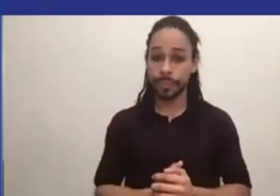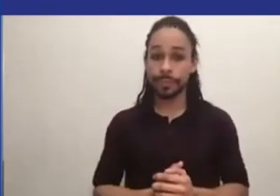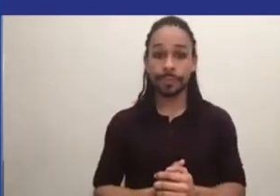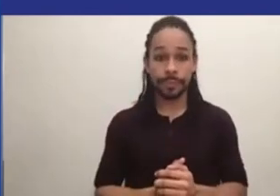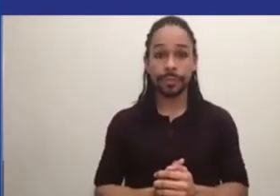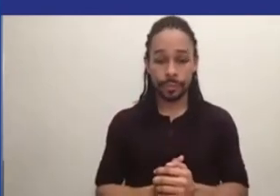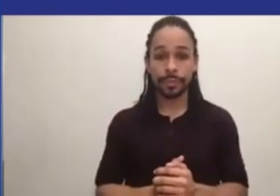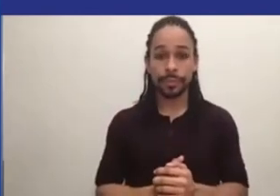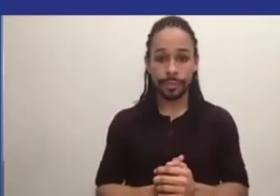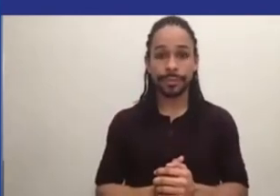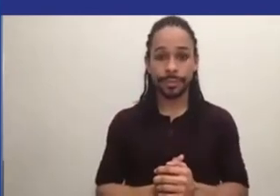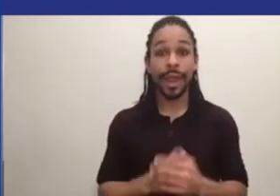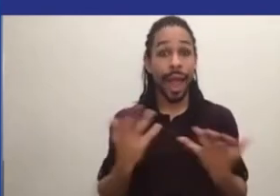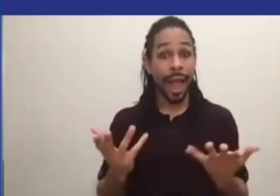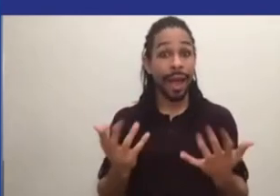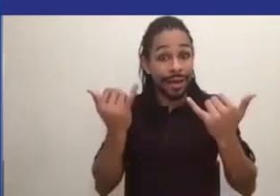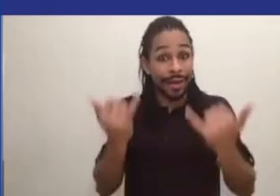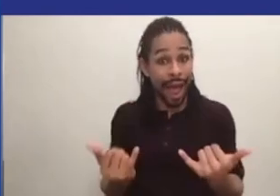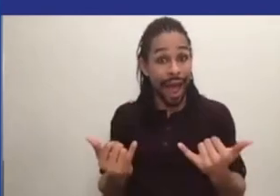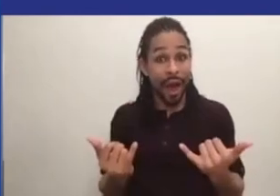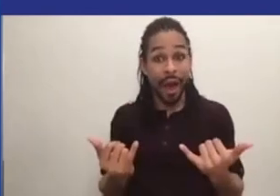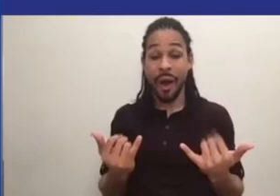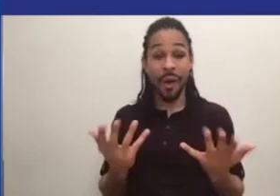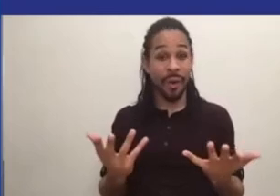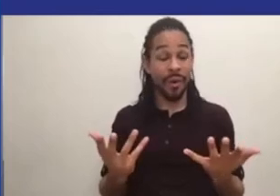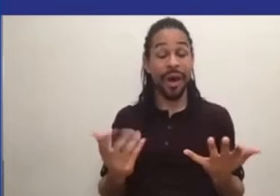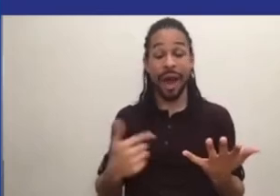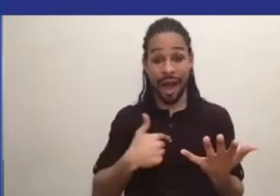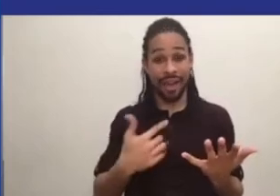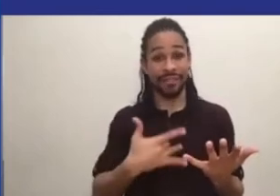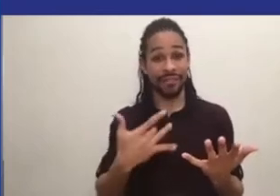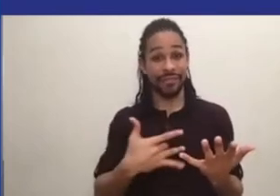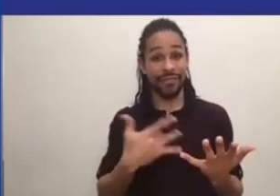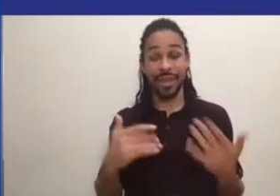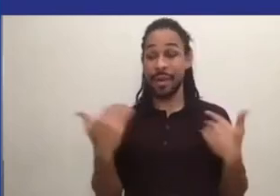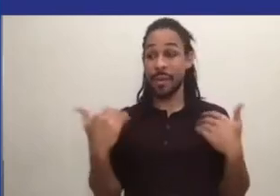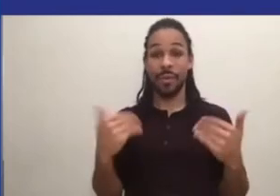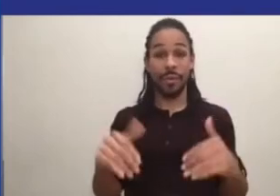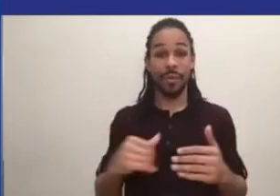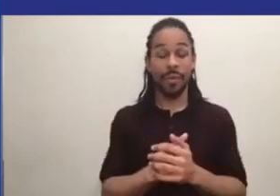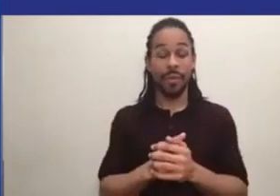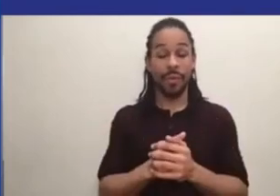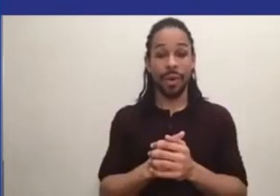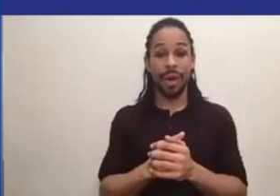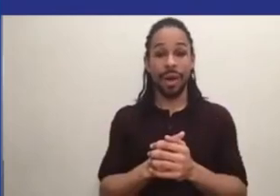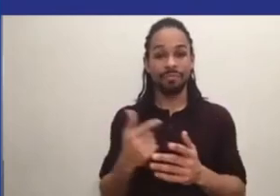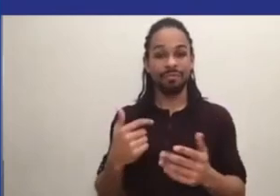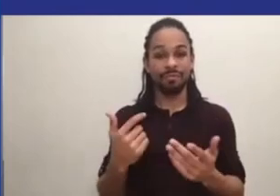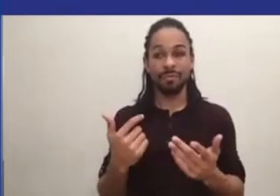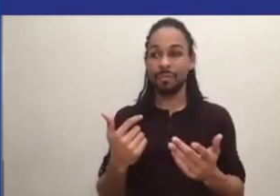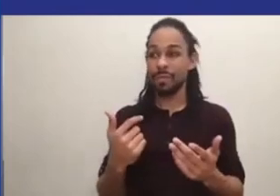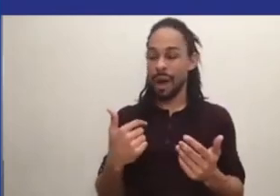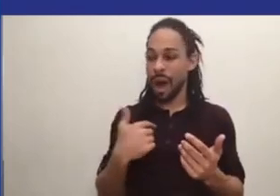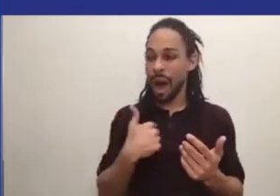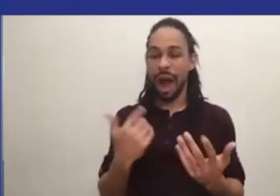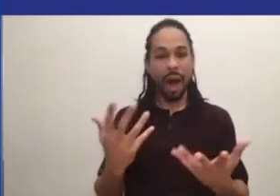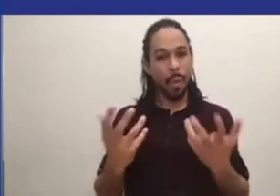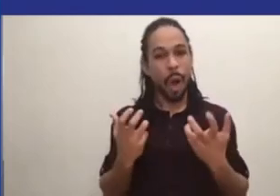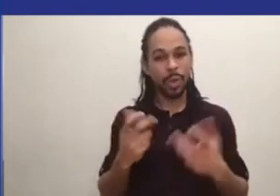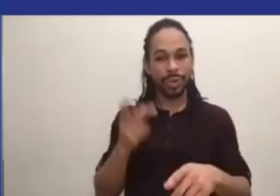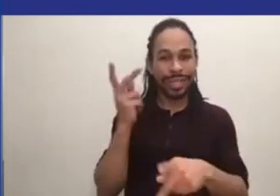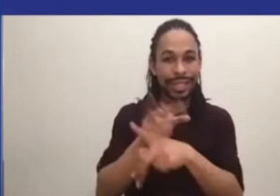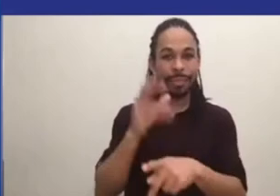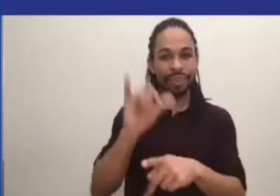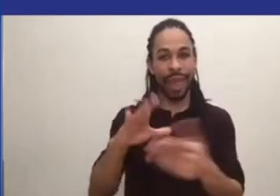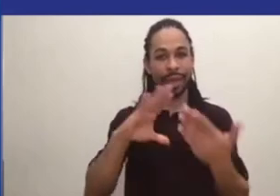me to current day. It's brought me really in a place of wanting to keep that